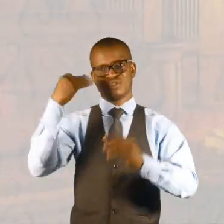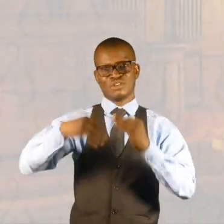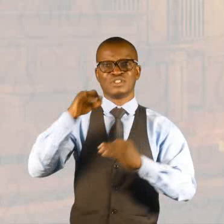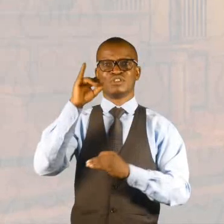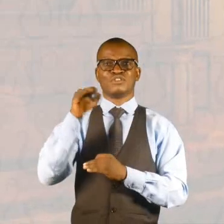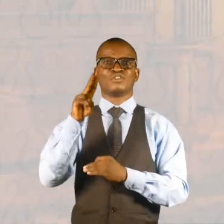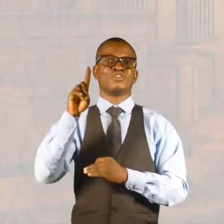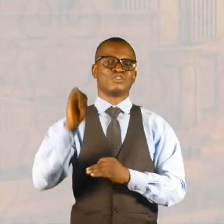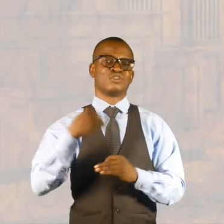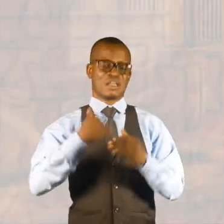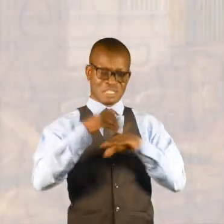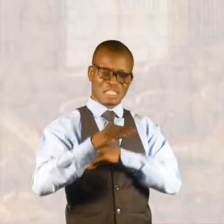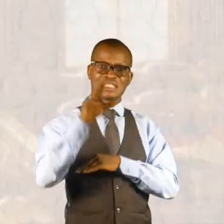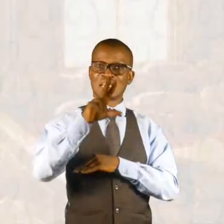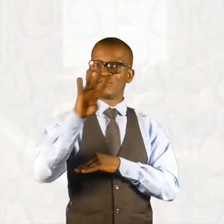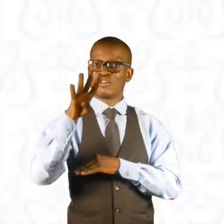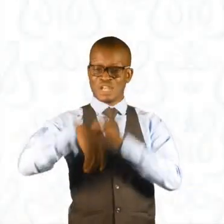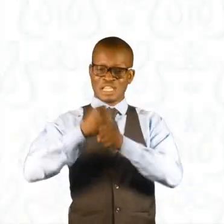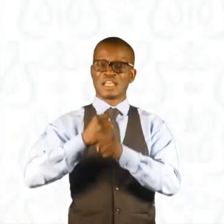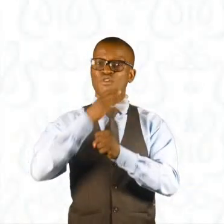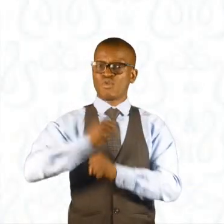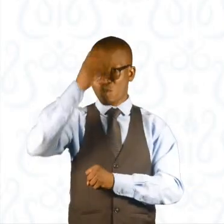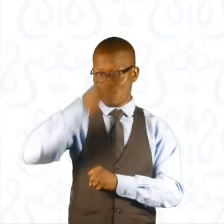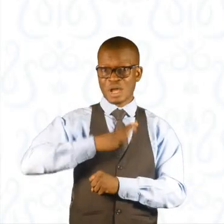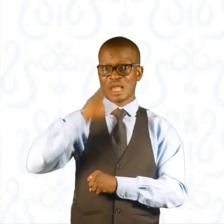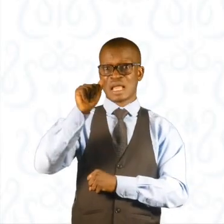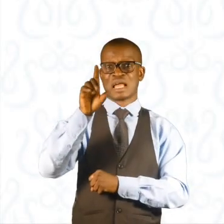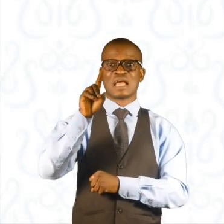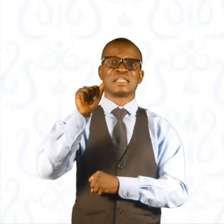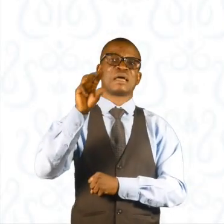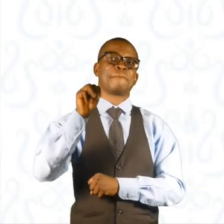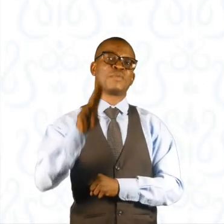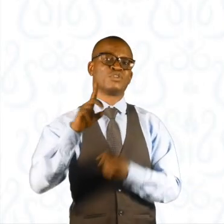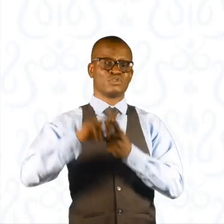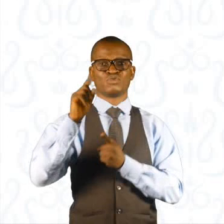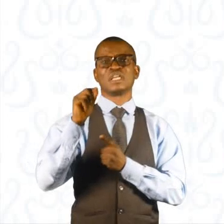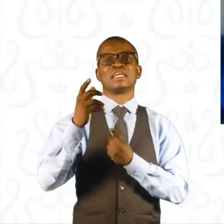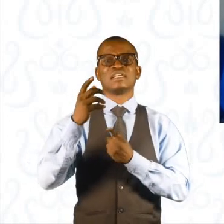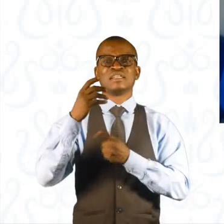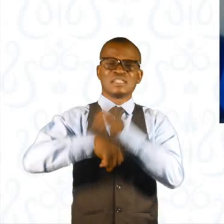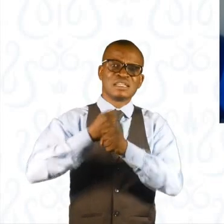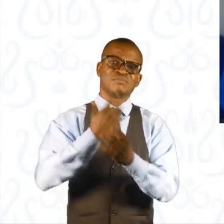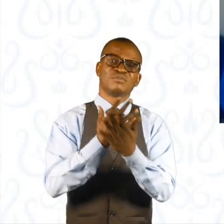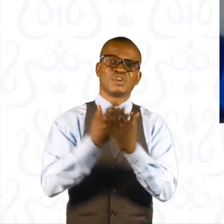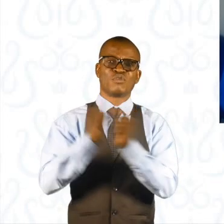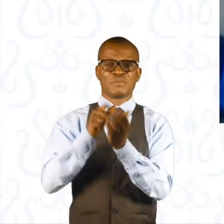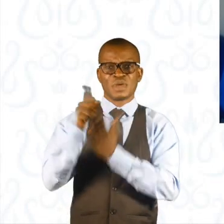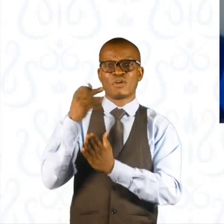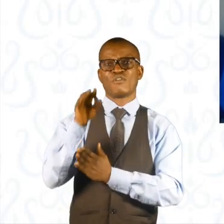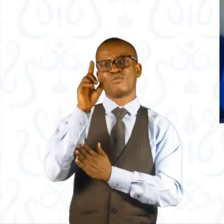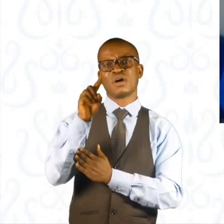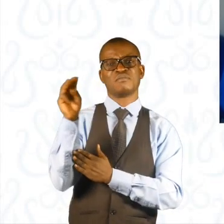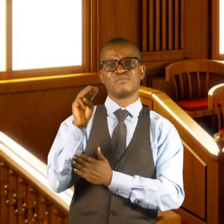over by Honorable Justice Jude Dakat, has sentenced a 34-year-old man, Hassan Adamu, to 10 years imprisonment with a fine of